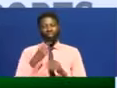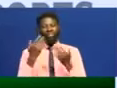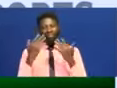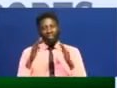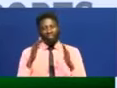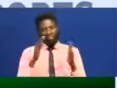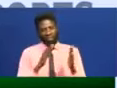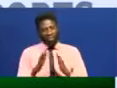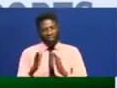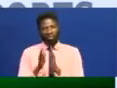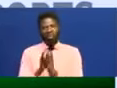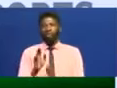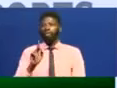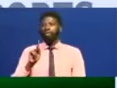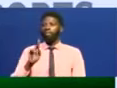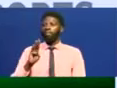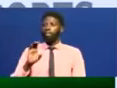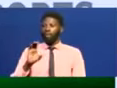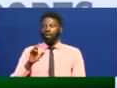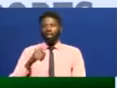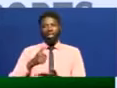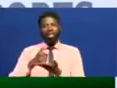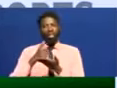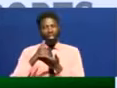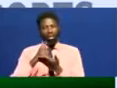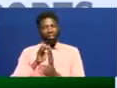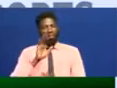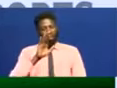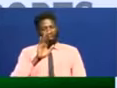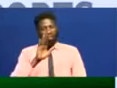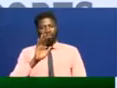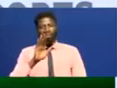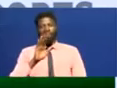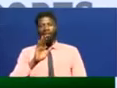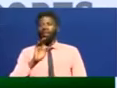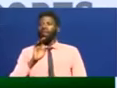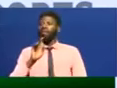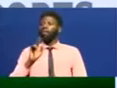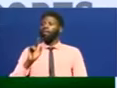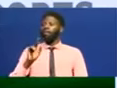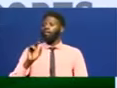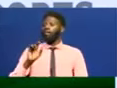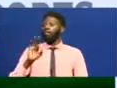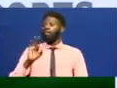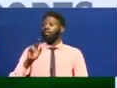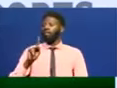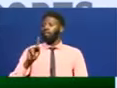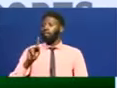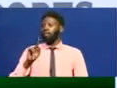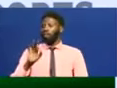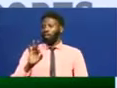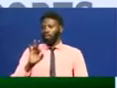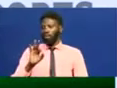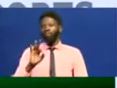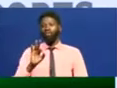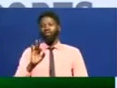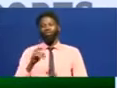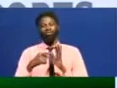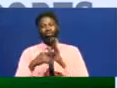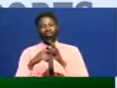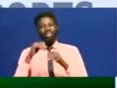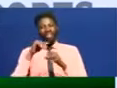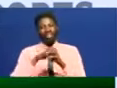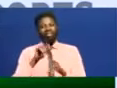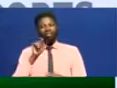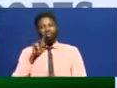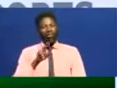Broadcasting Corporation to deliver the Kenya Premier League on free-to-air TV, which is really the purpose